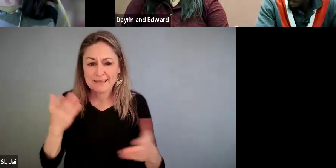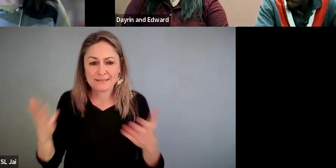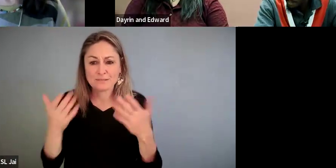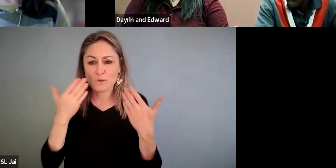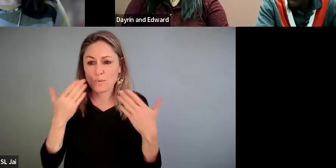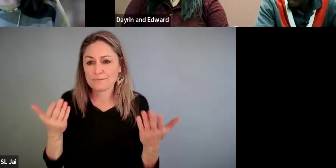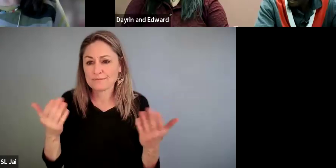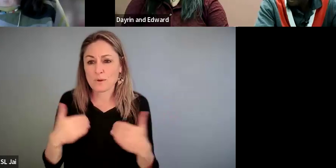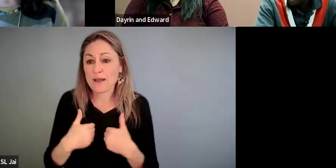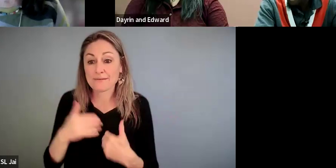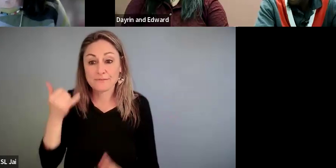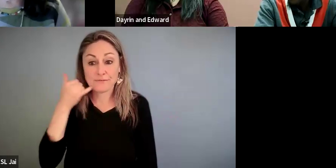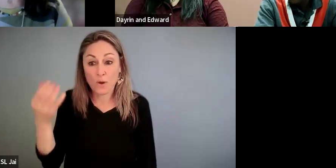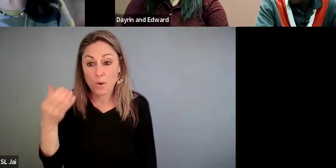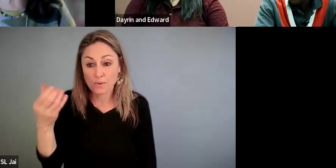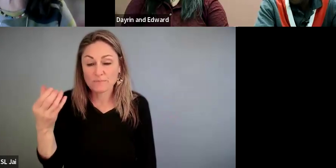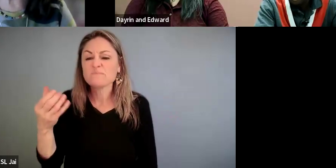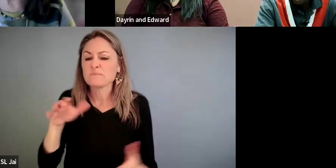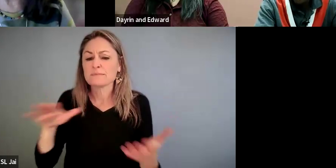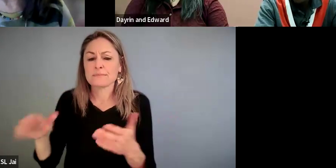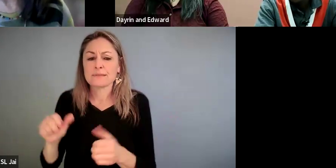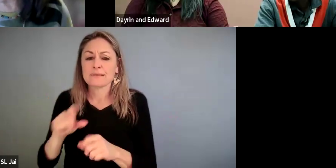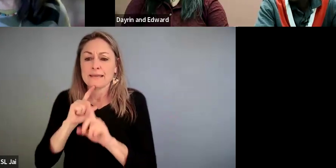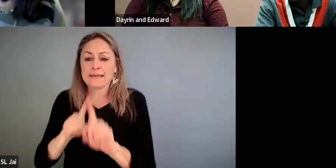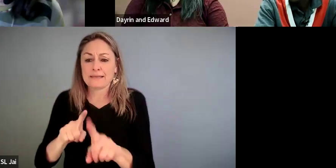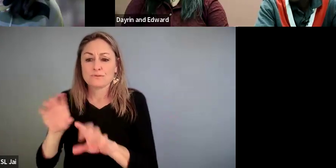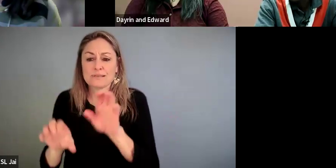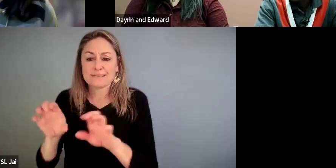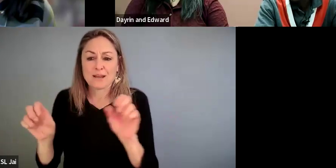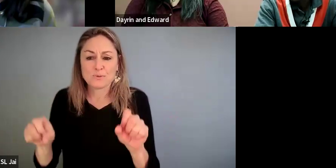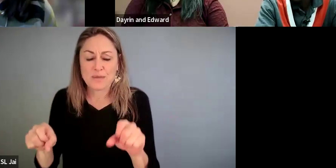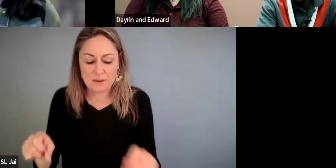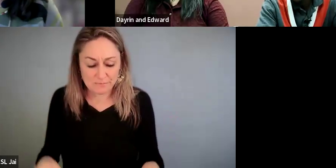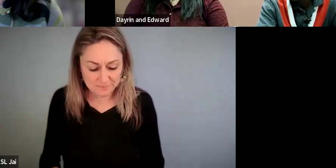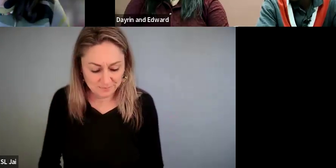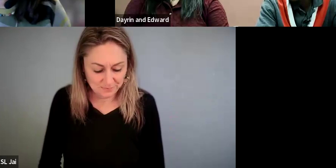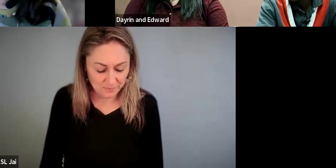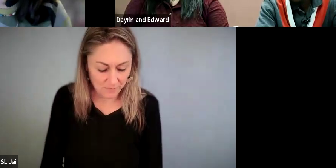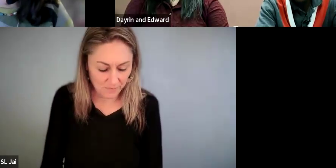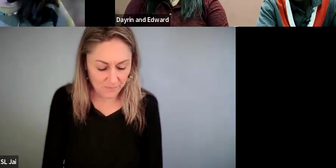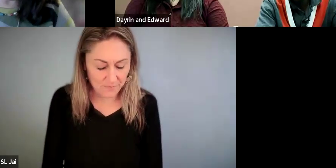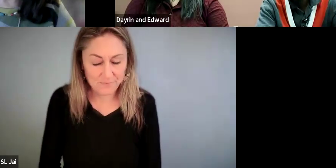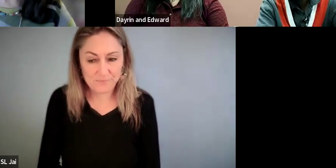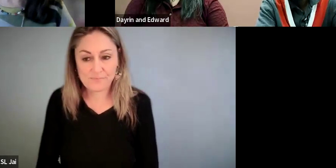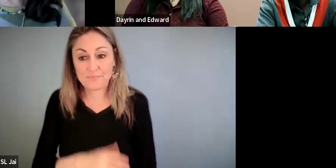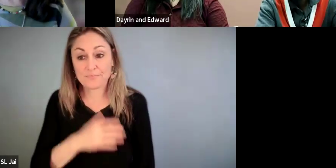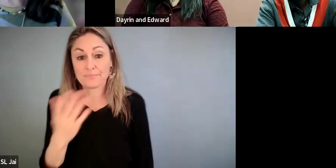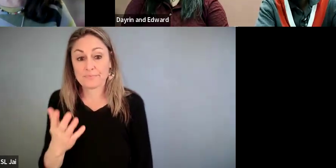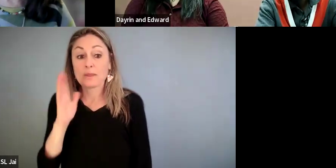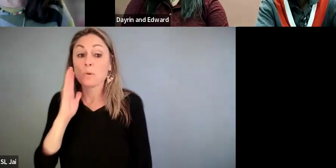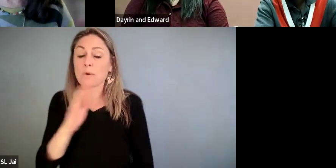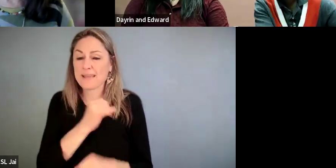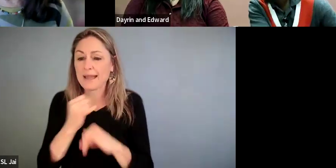phone or something, you can also put your answers to those questions in the chat, and we'll be checking that out. So there will be time